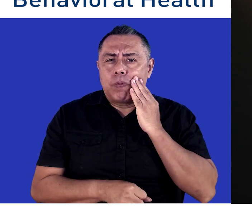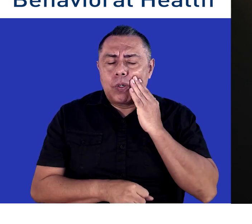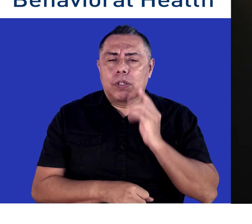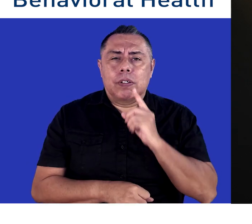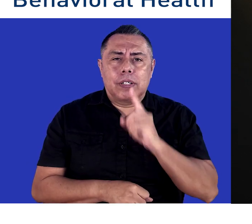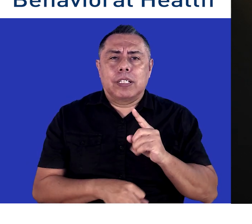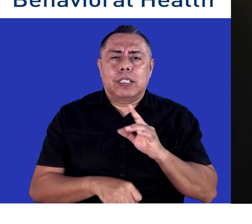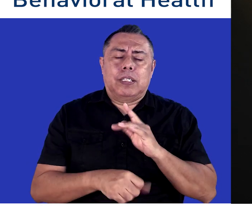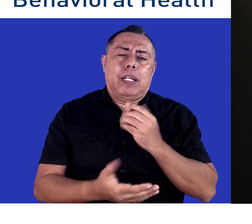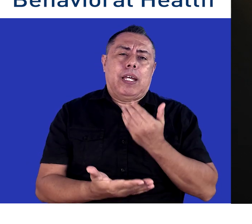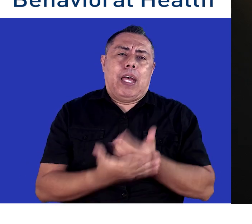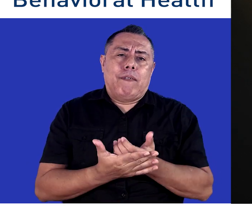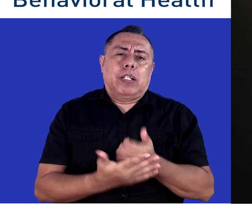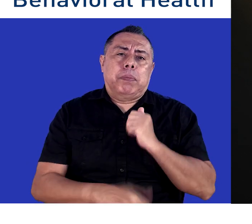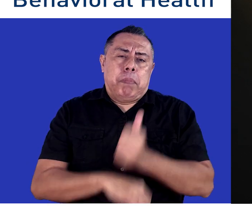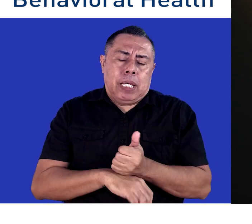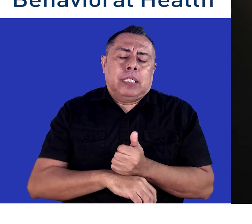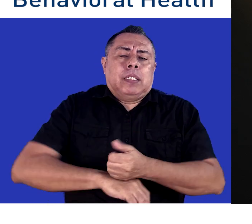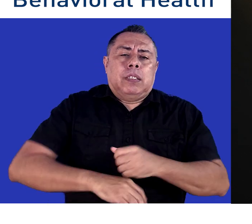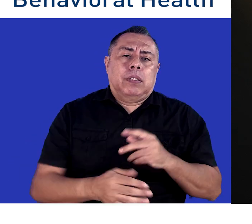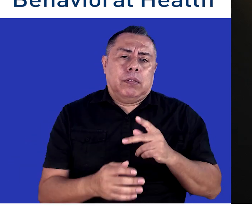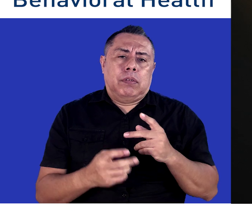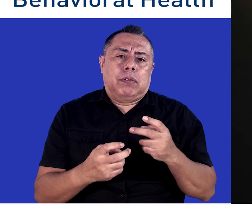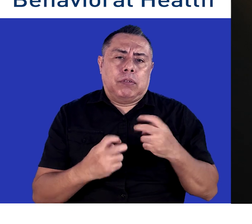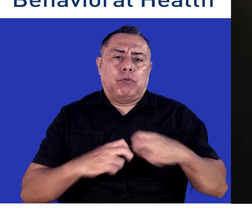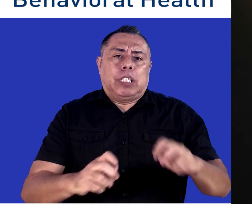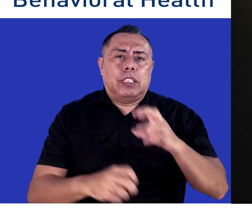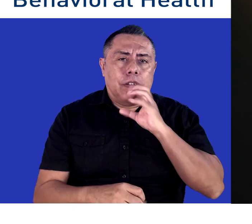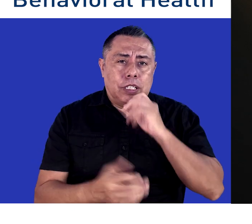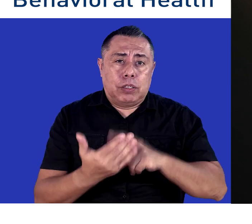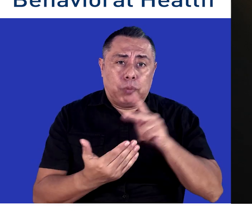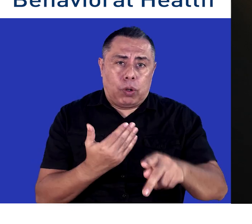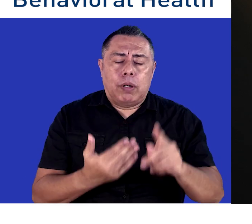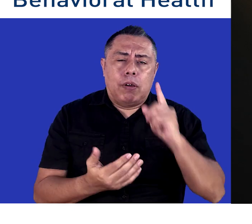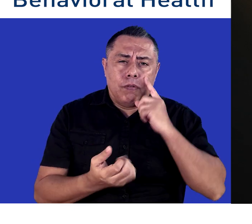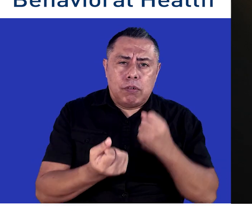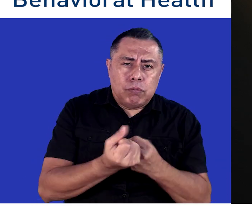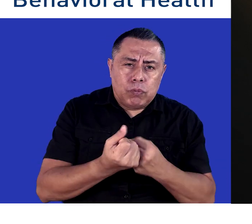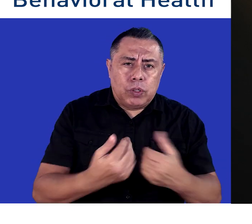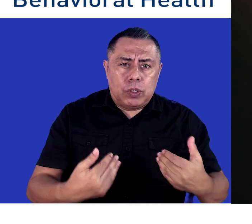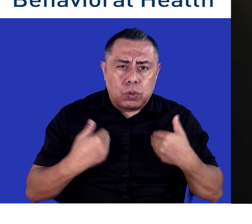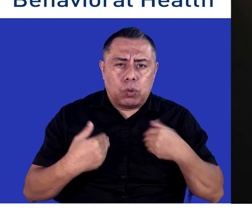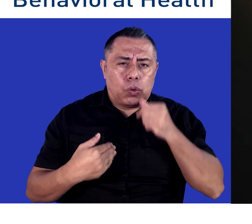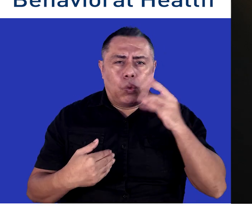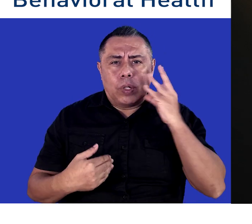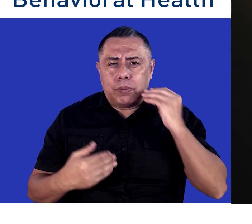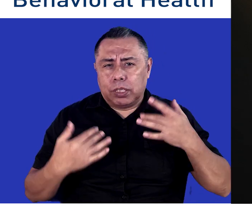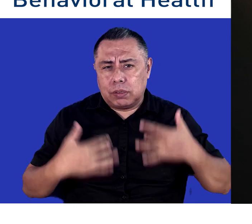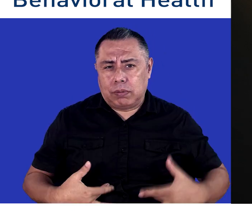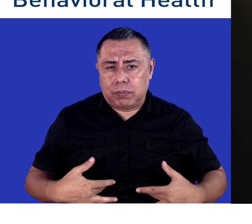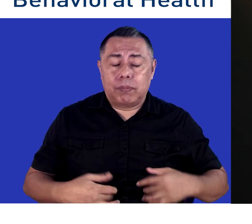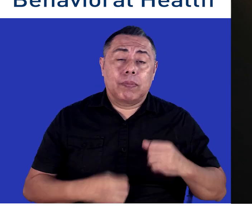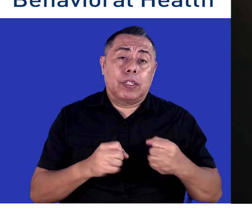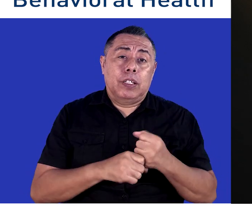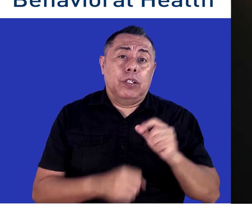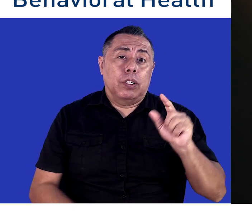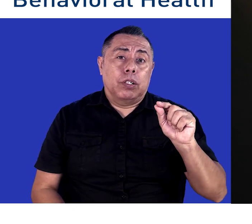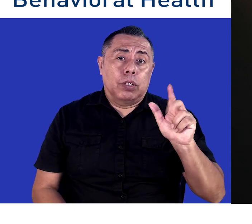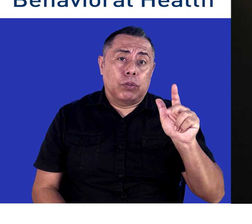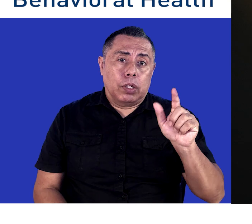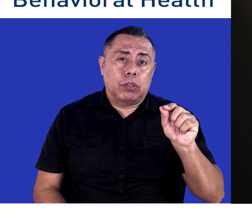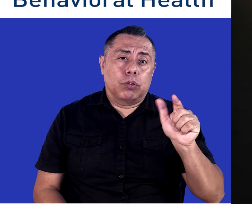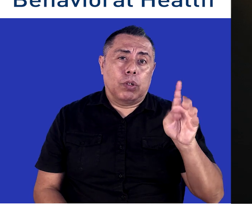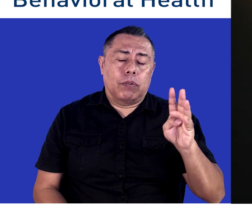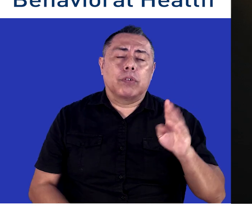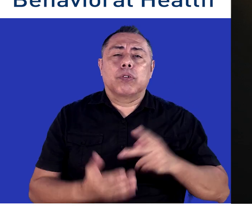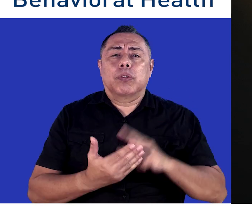in Your Mood, an evidence-based early intervention program used to treat transition-age youth who are experiencing depression. In